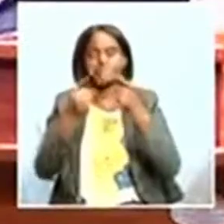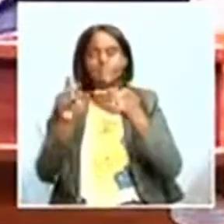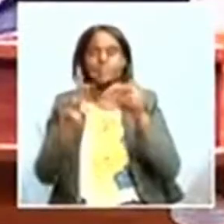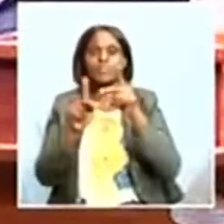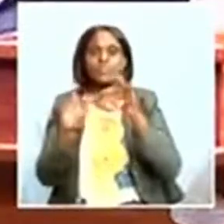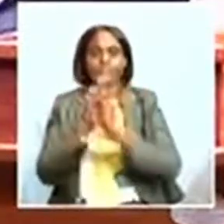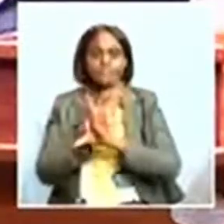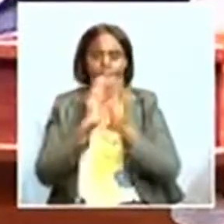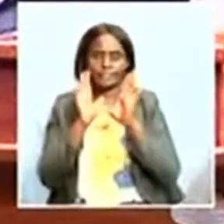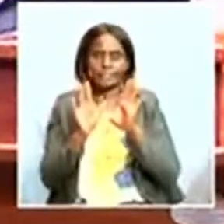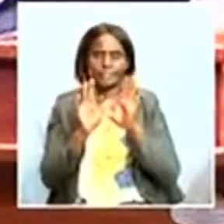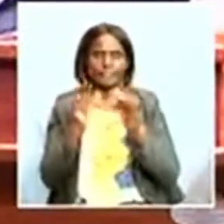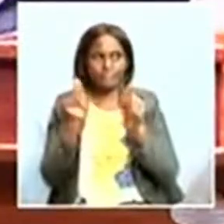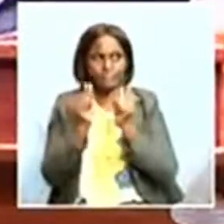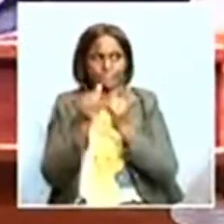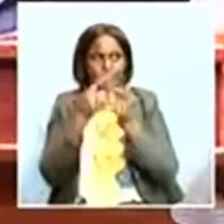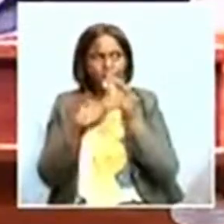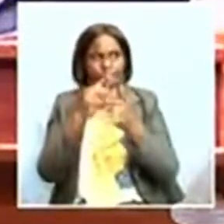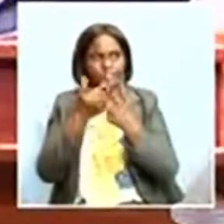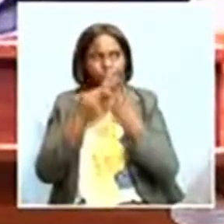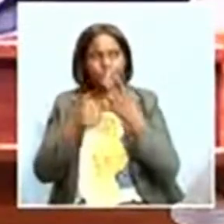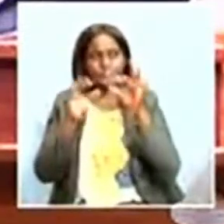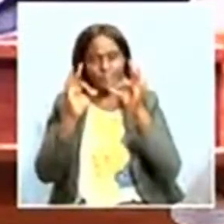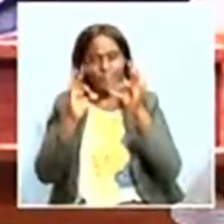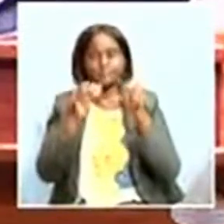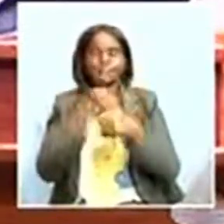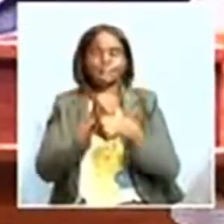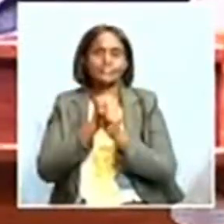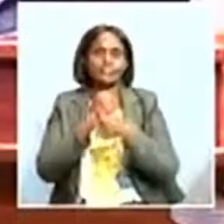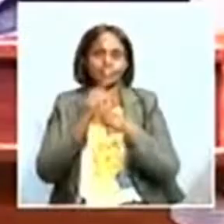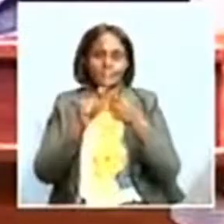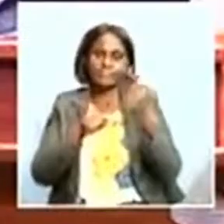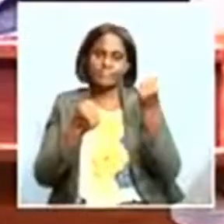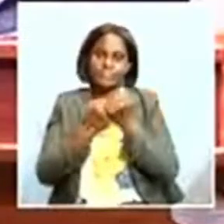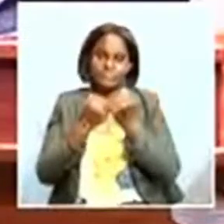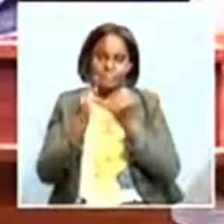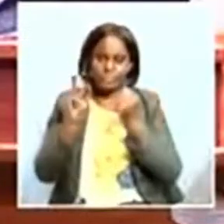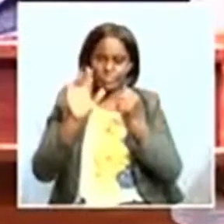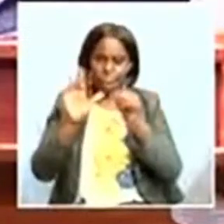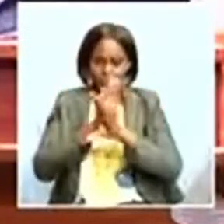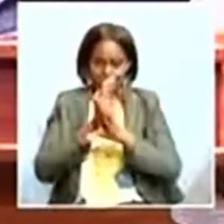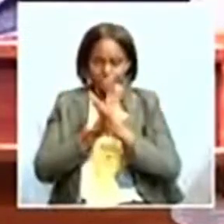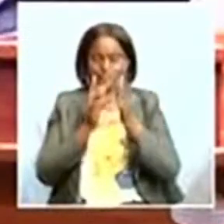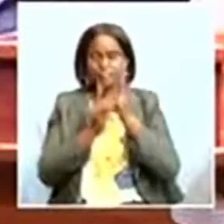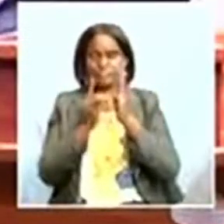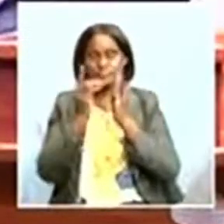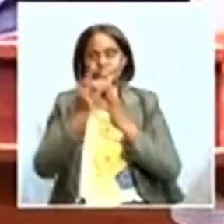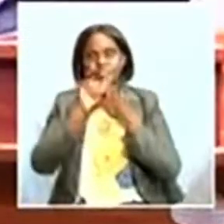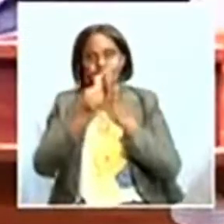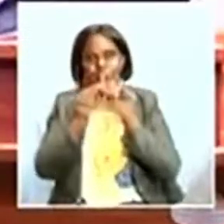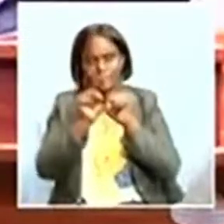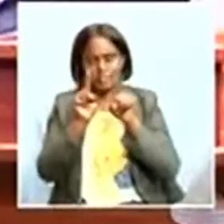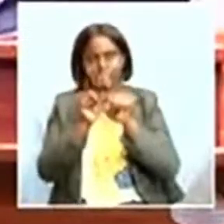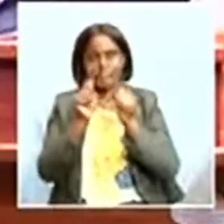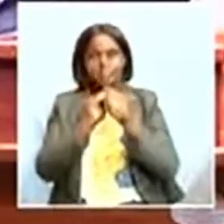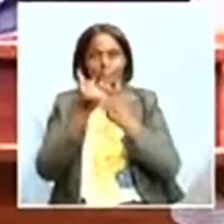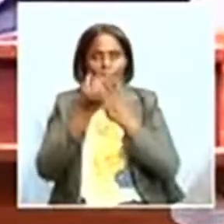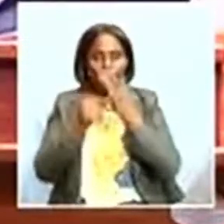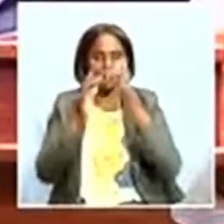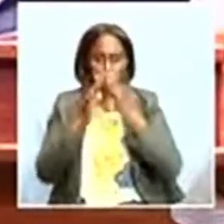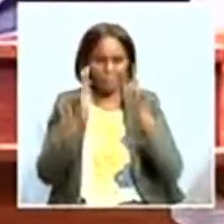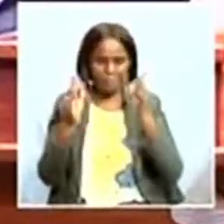of Zambians and is well crafted to support Zambia's development agenda as well as the